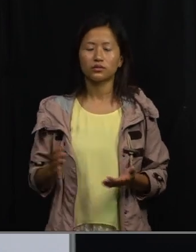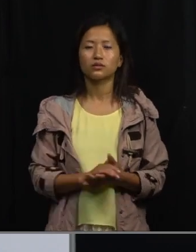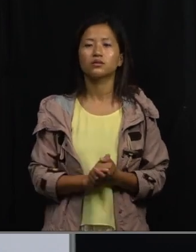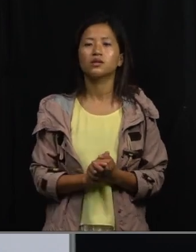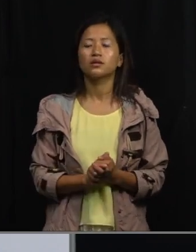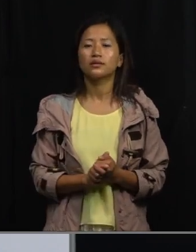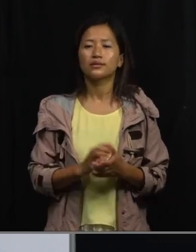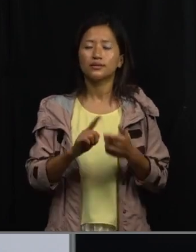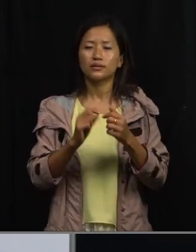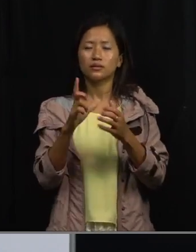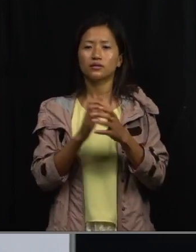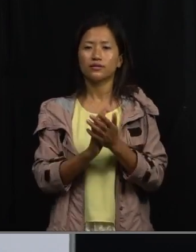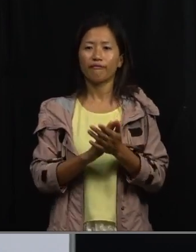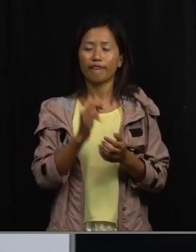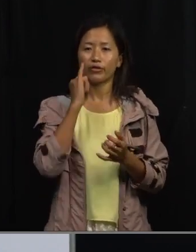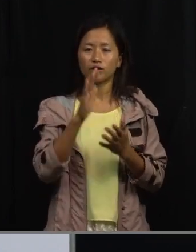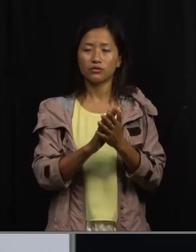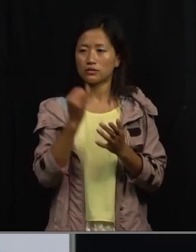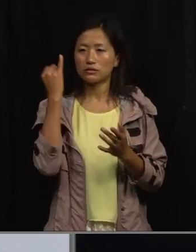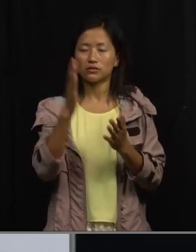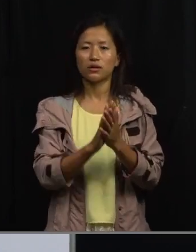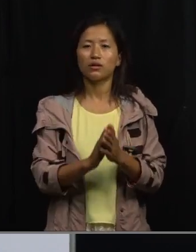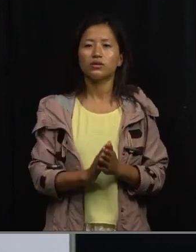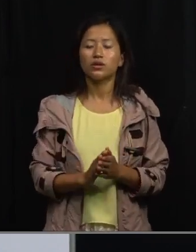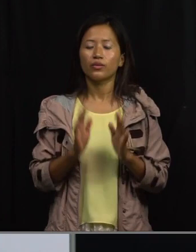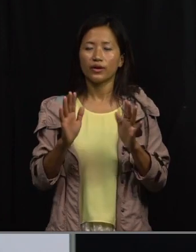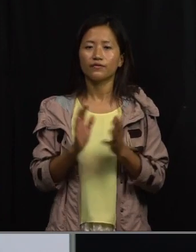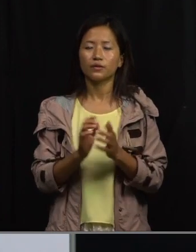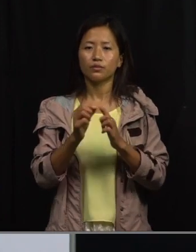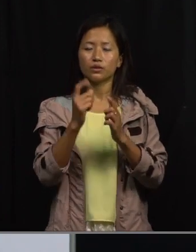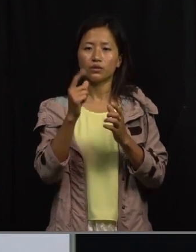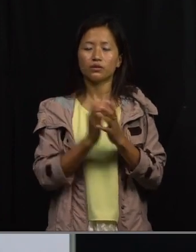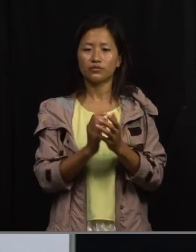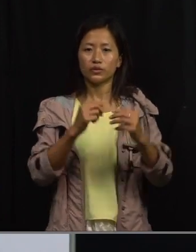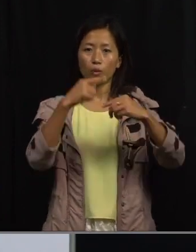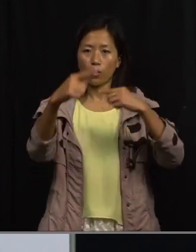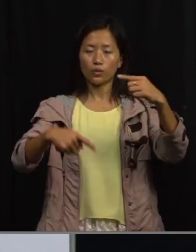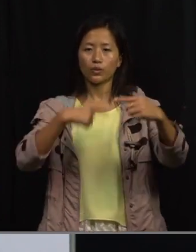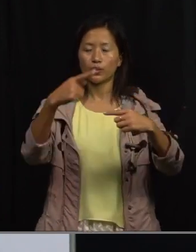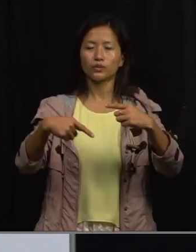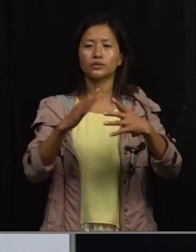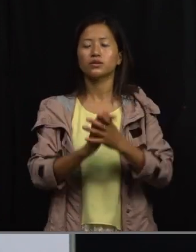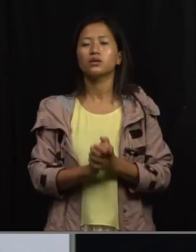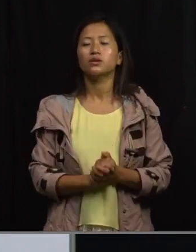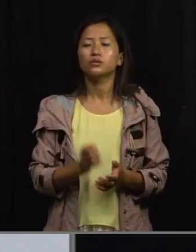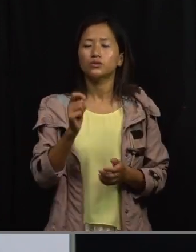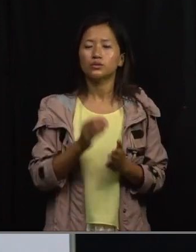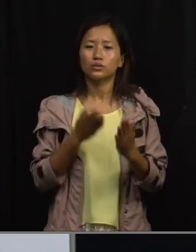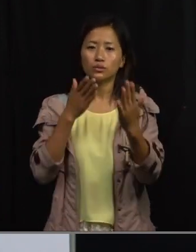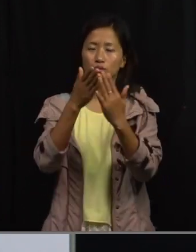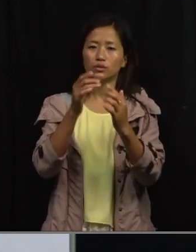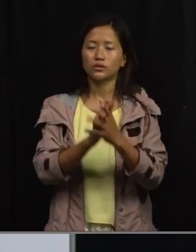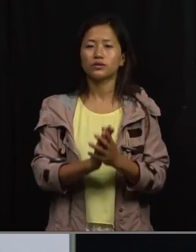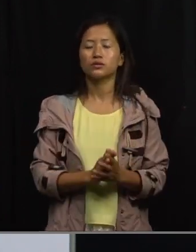it led to an important inventions like we have the plows and the wheels, the plows and the wheels towards the